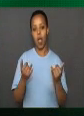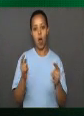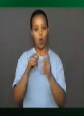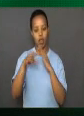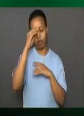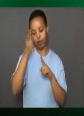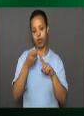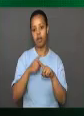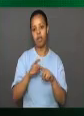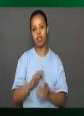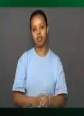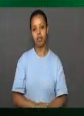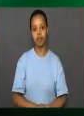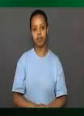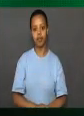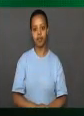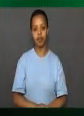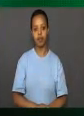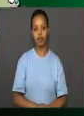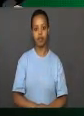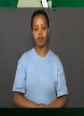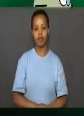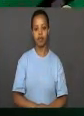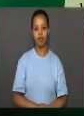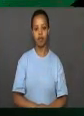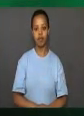Let's get back to our lesson.